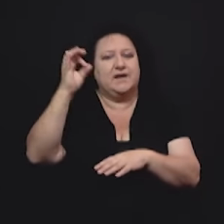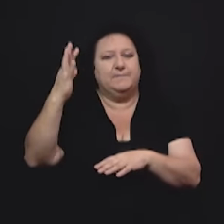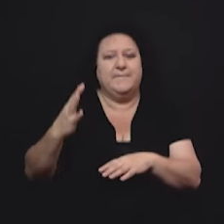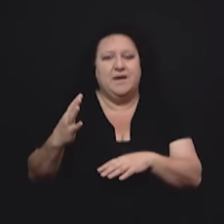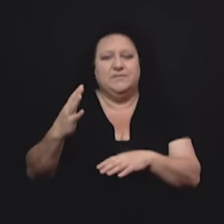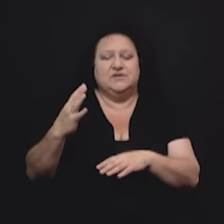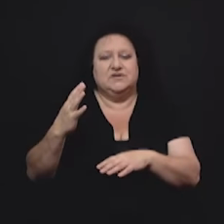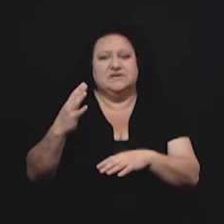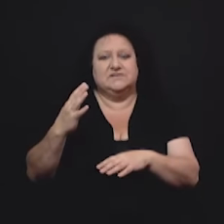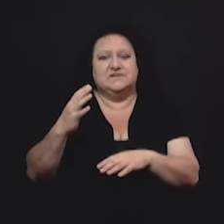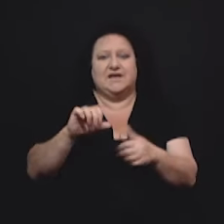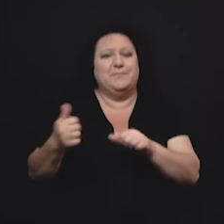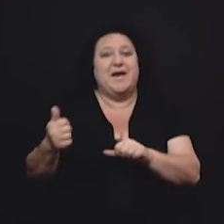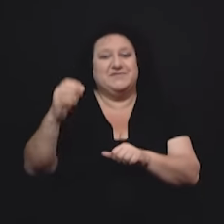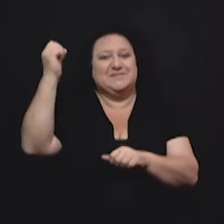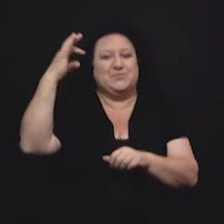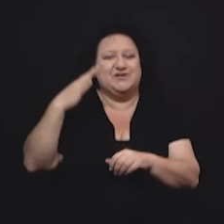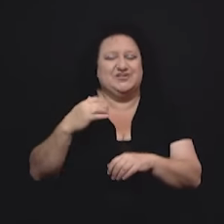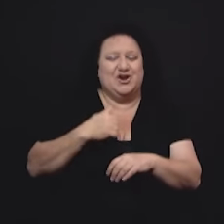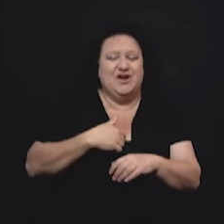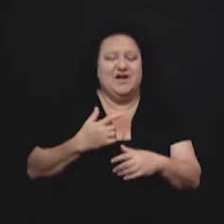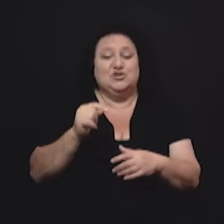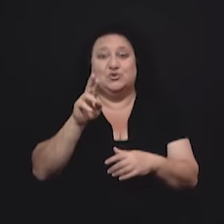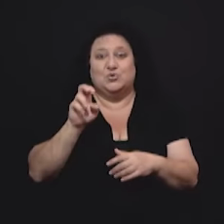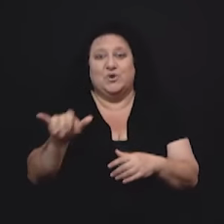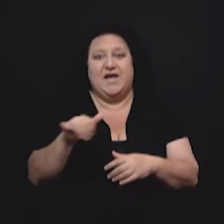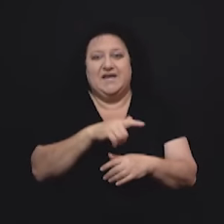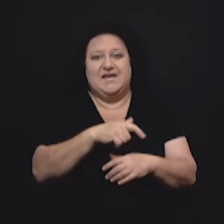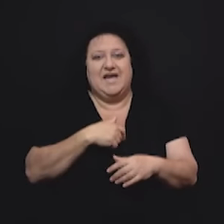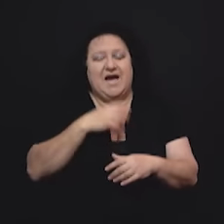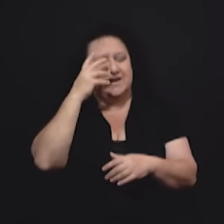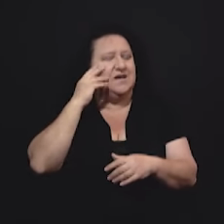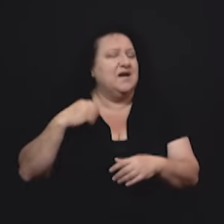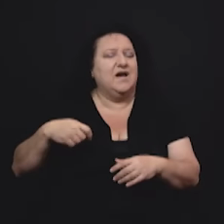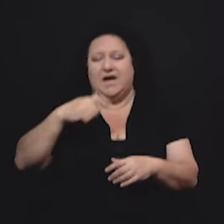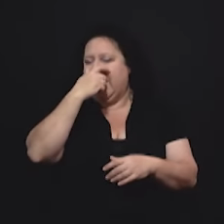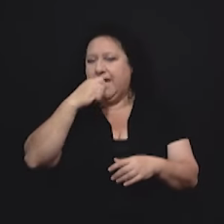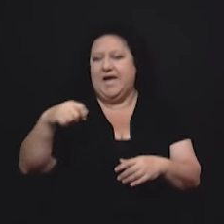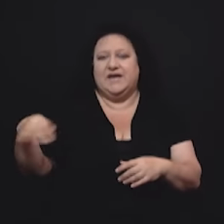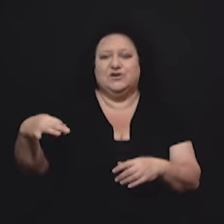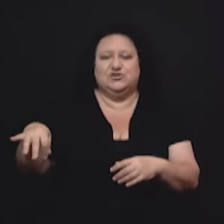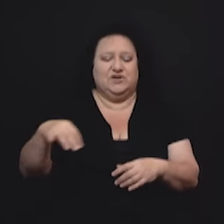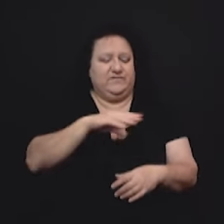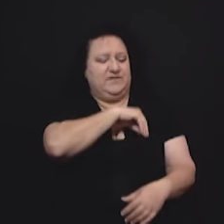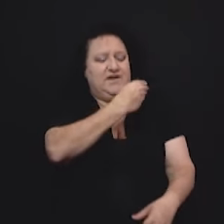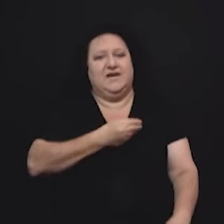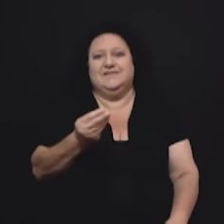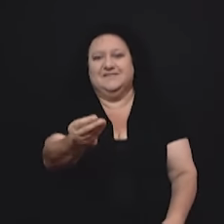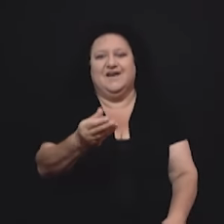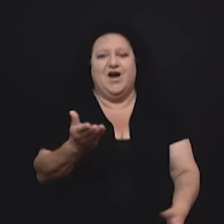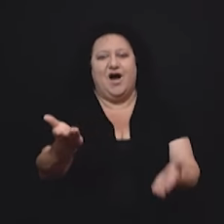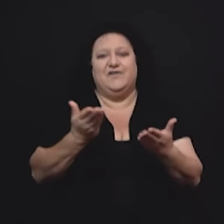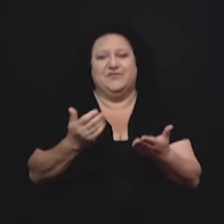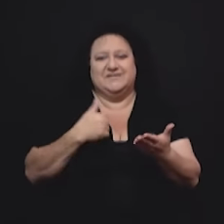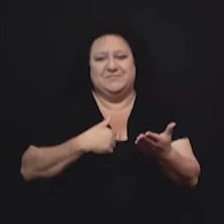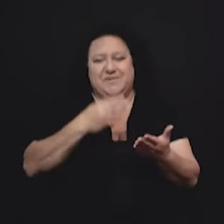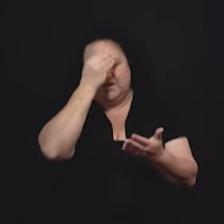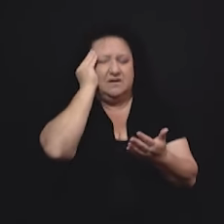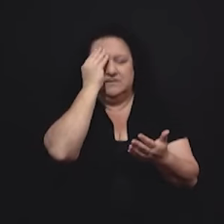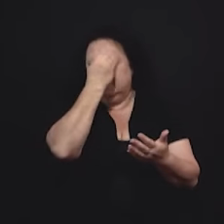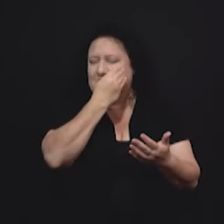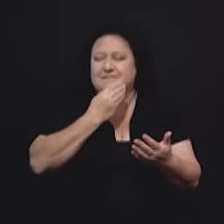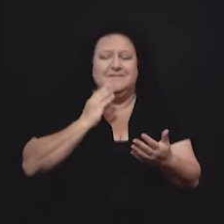his handkerchief out of his pocket because I was sweating. So today we're going to slow down and we're just going to go verse by verse and we're going to look at what the Word